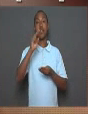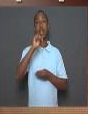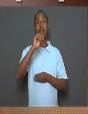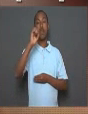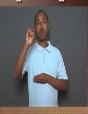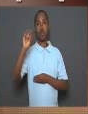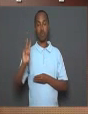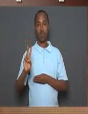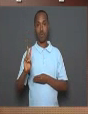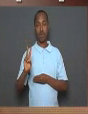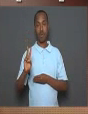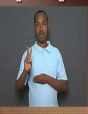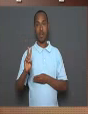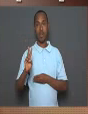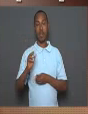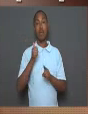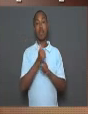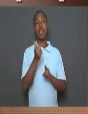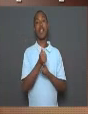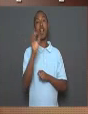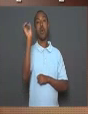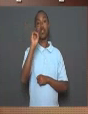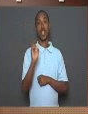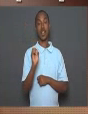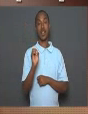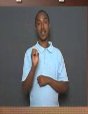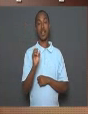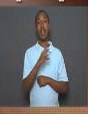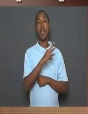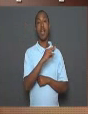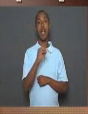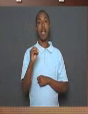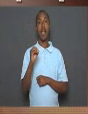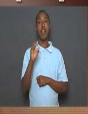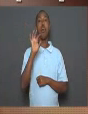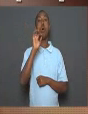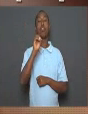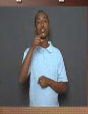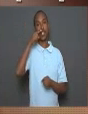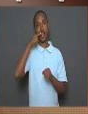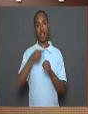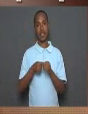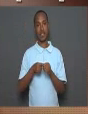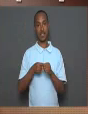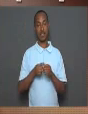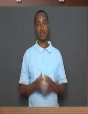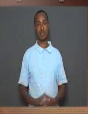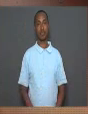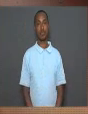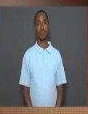nitrogen dioxide, metal oxide, and oxygen gas.